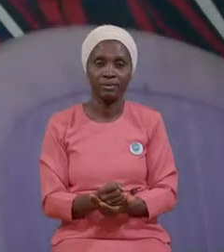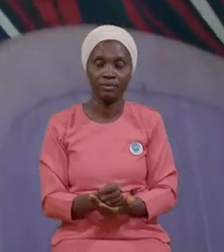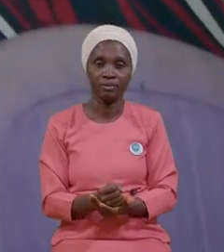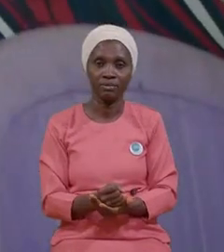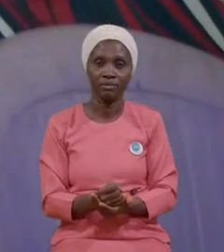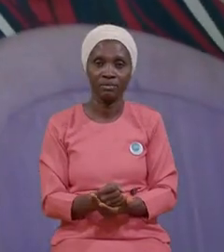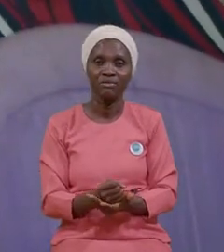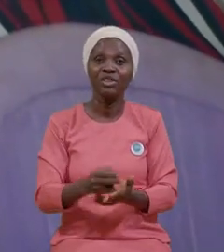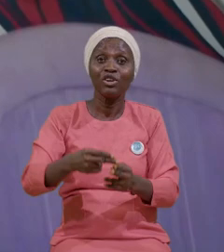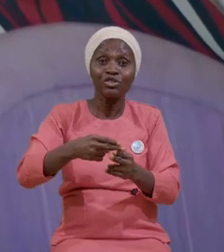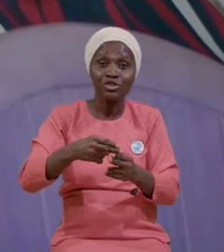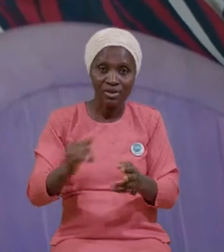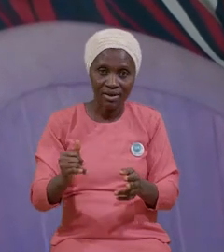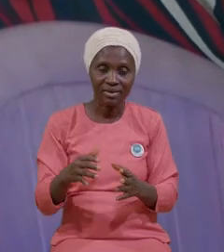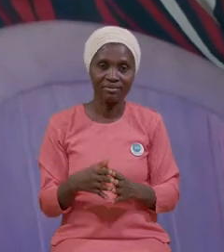Shortly.